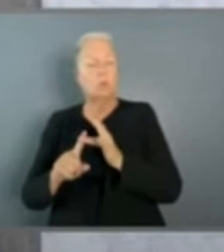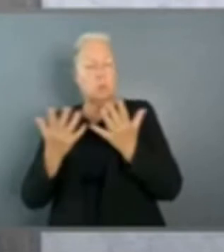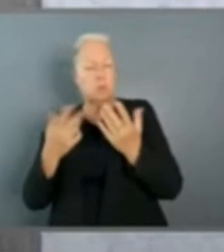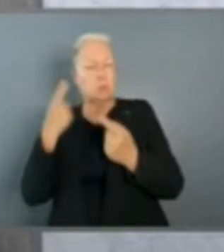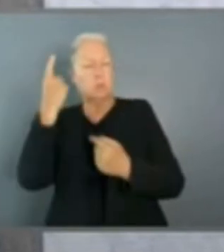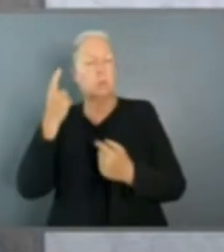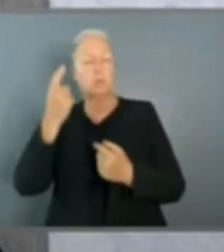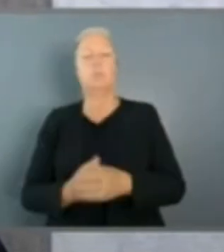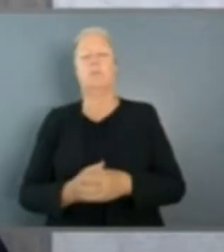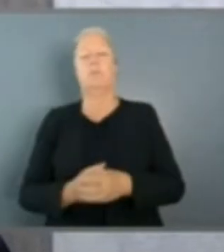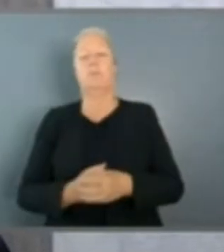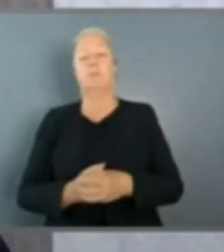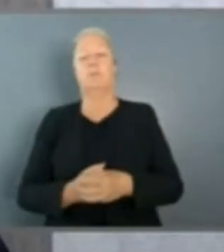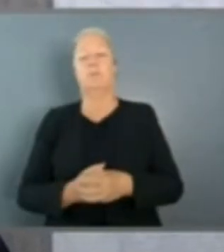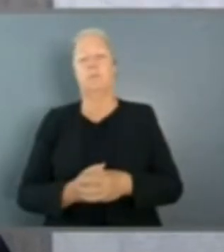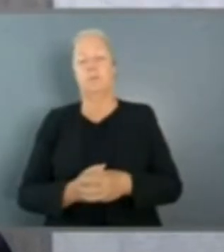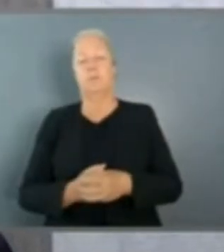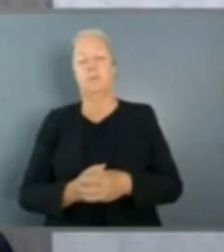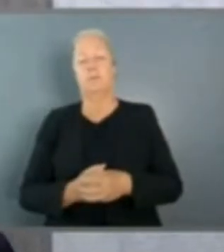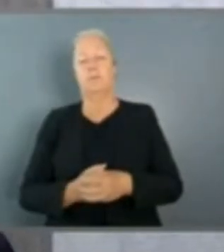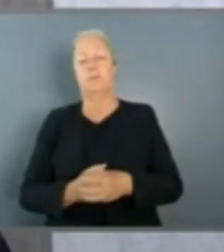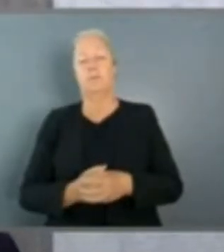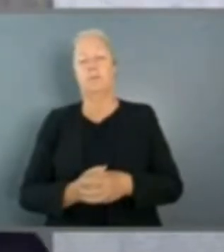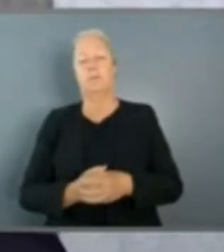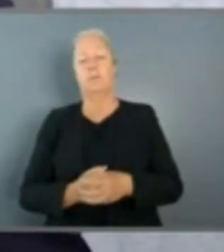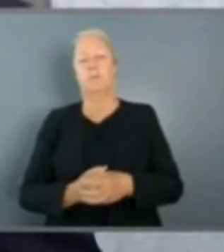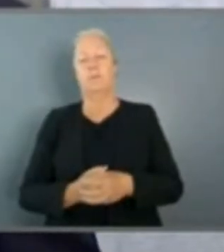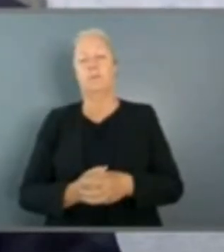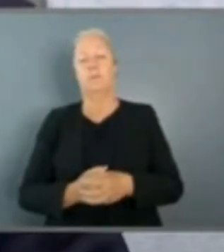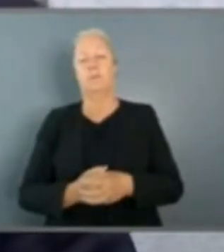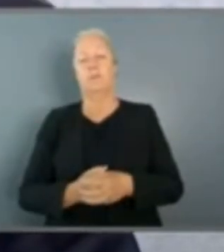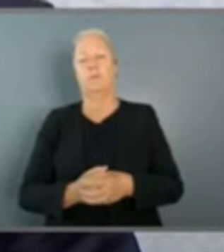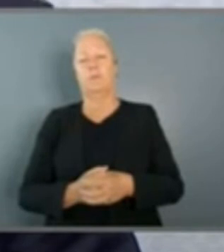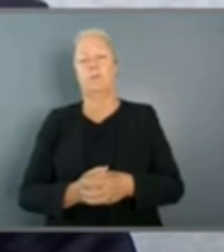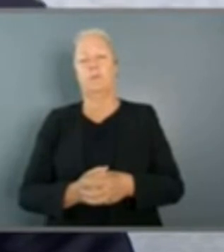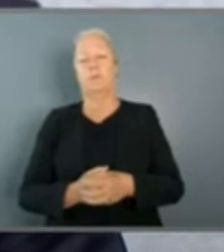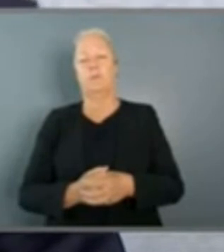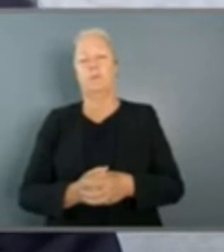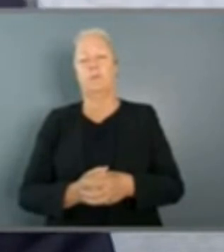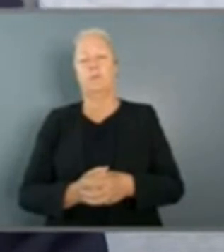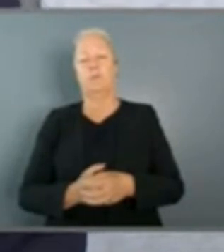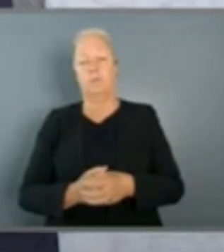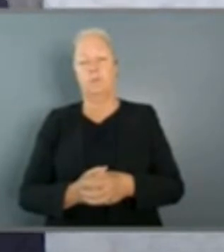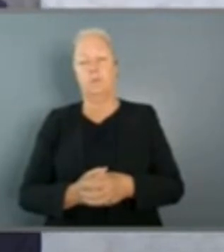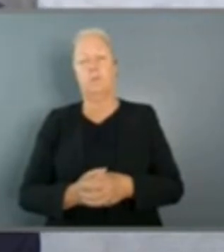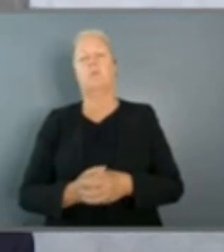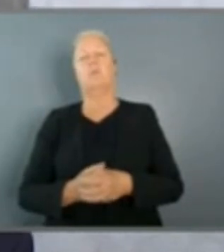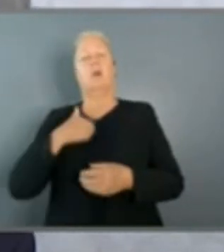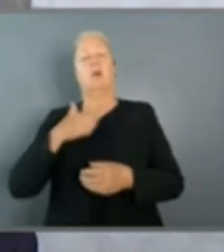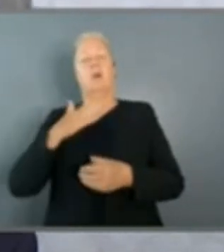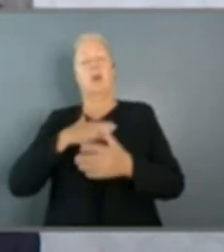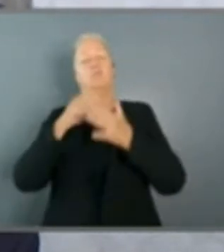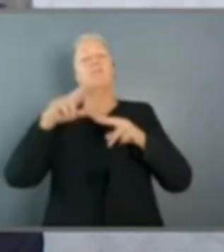seeing European governments decide to pause rollouts and so on? Professor Kelly to also speak on this, but we've already